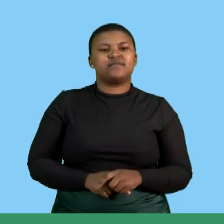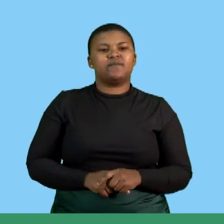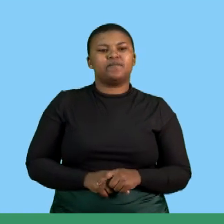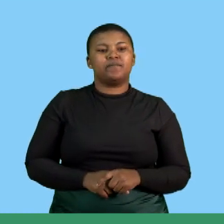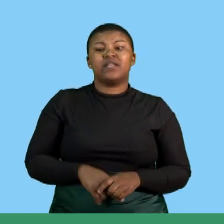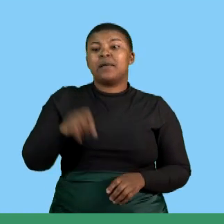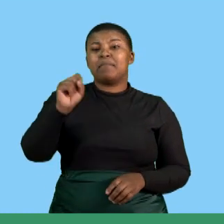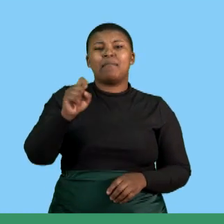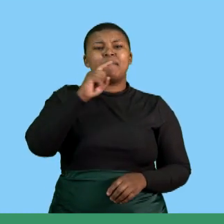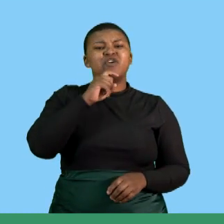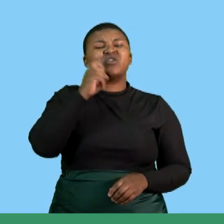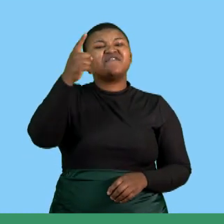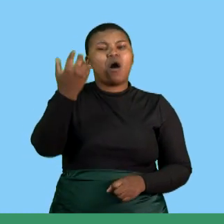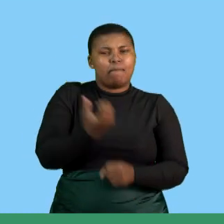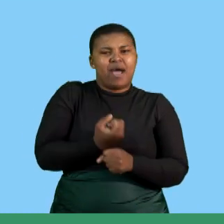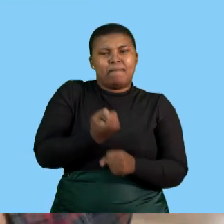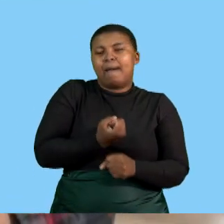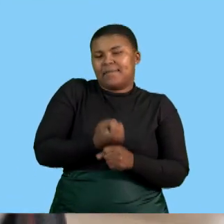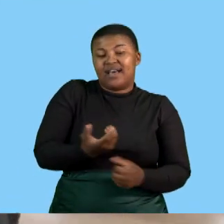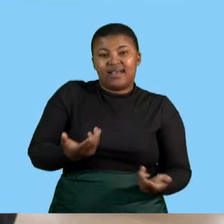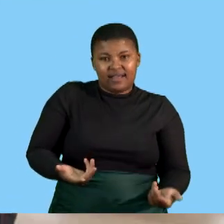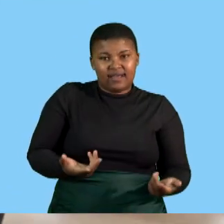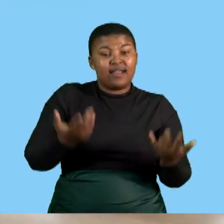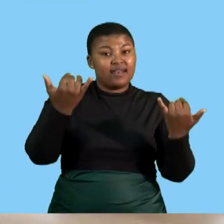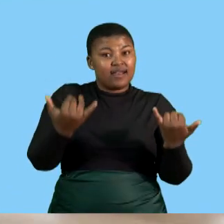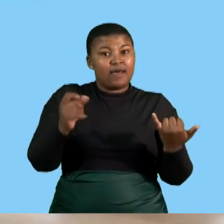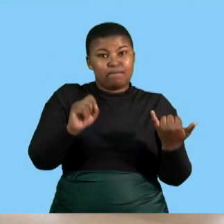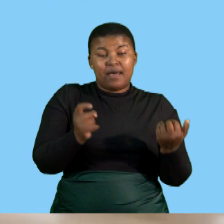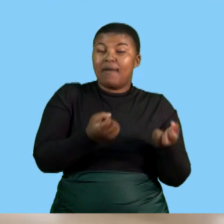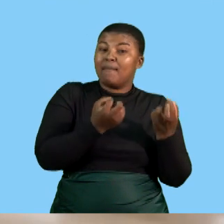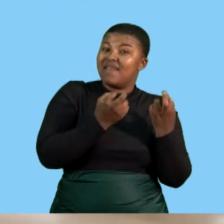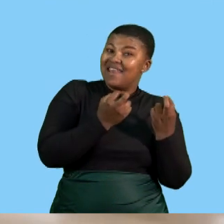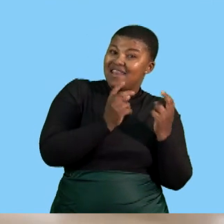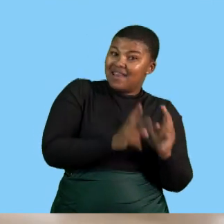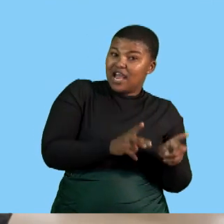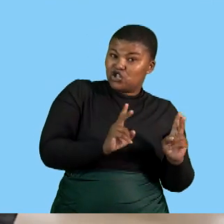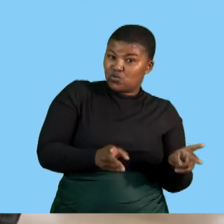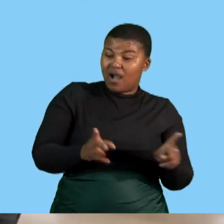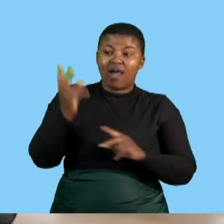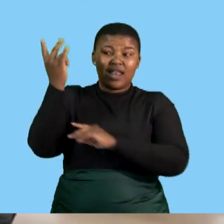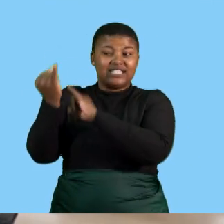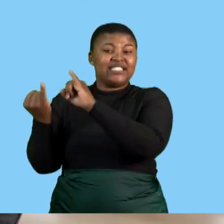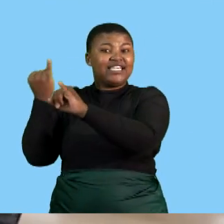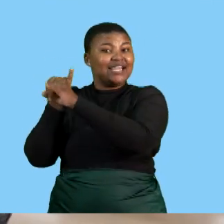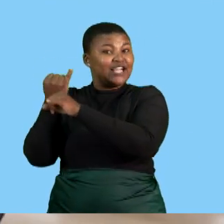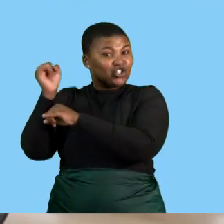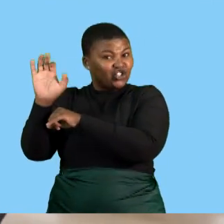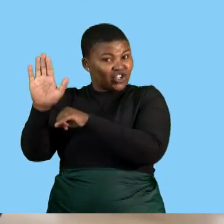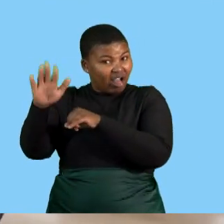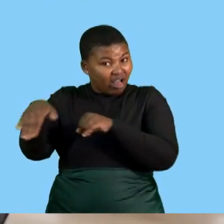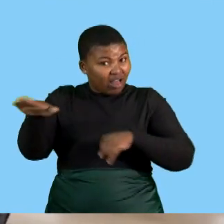resources that is used in production. And then, of course, natural and international